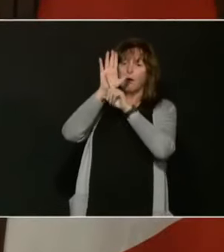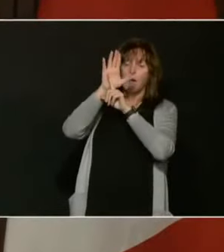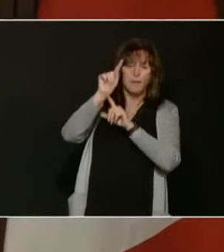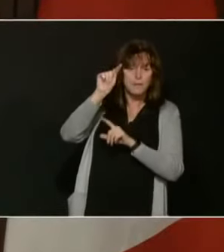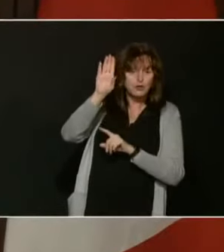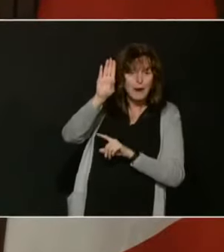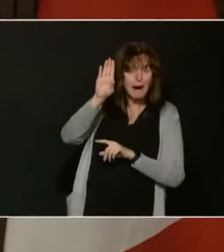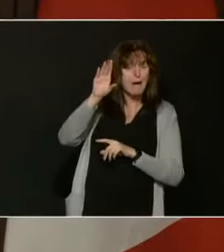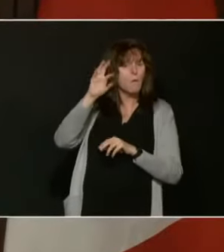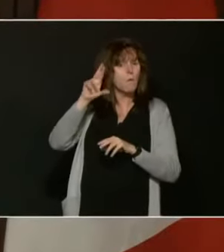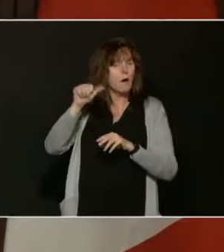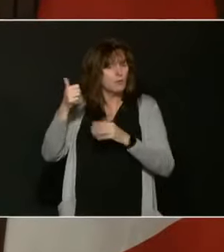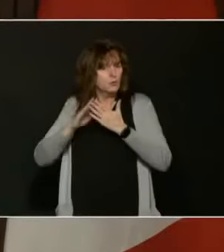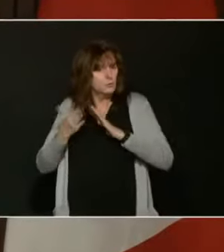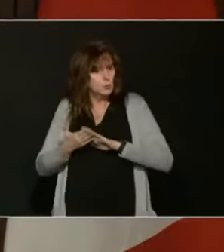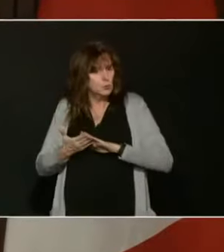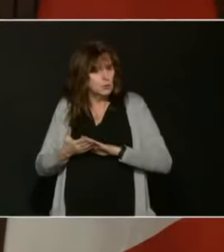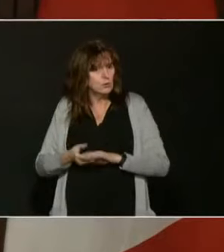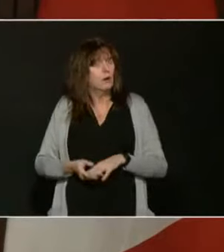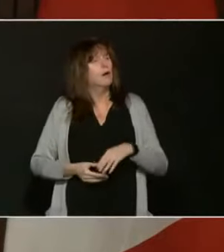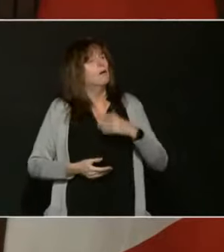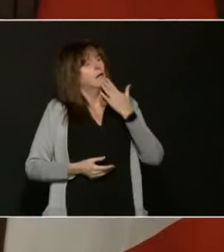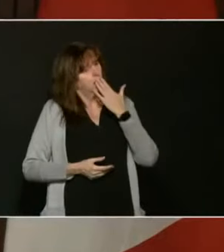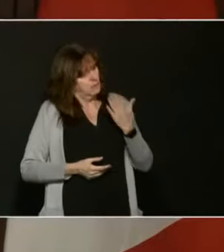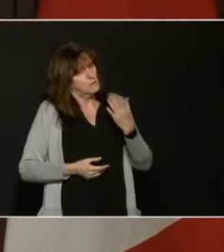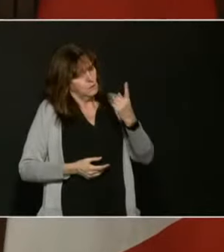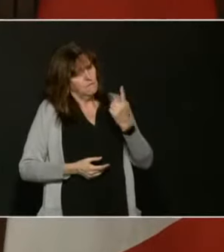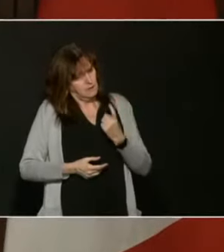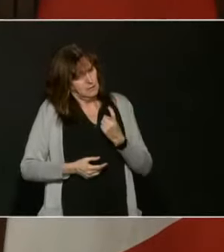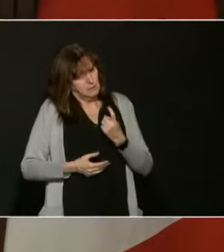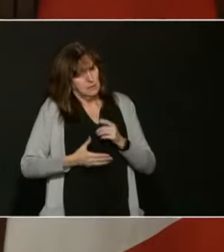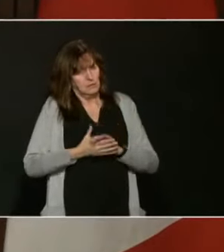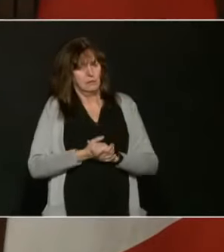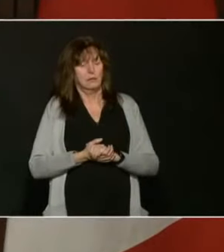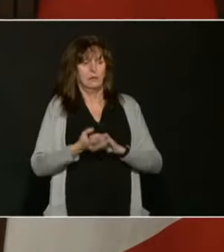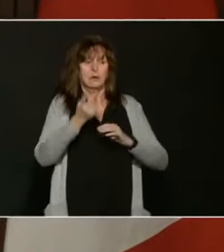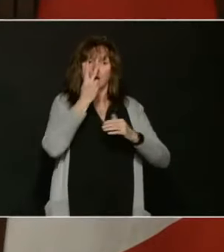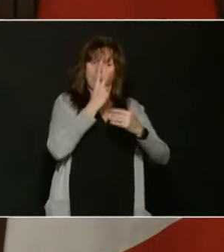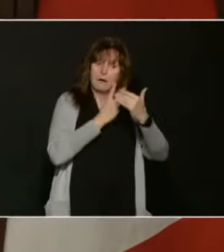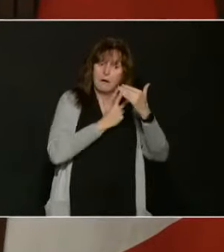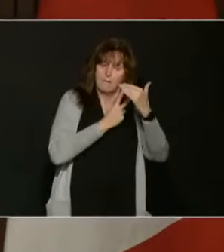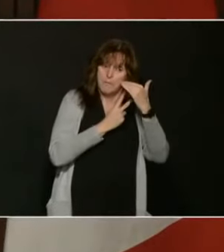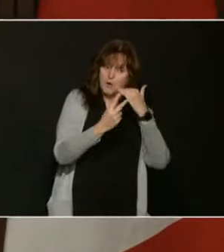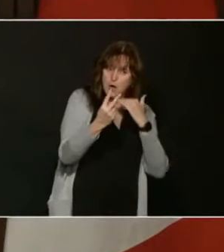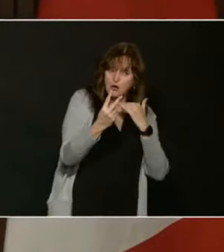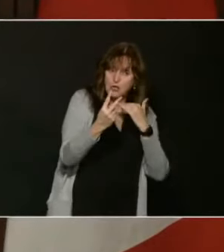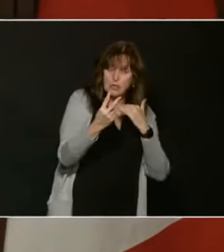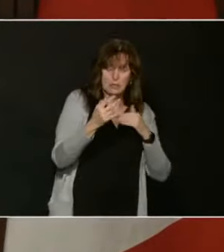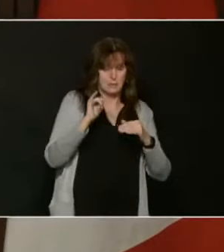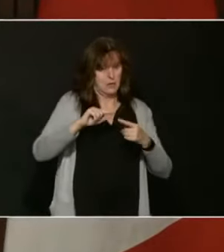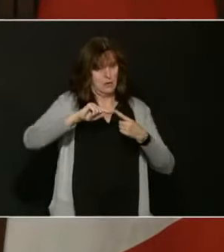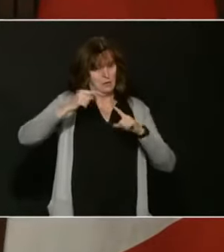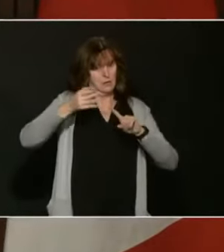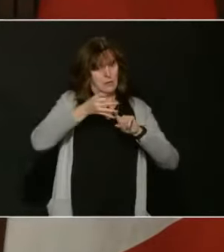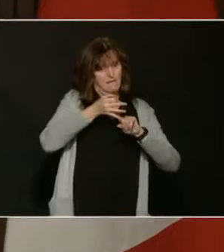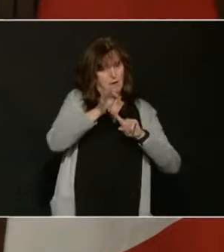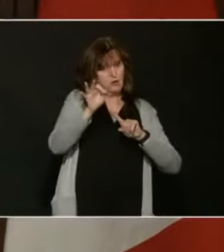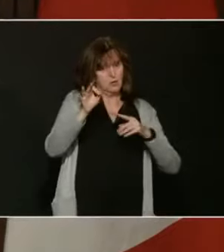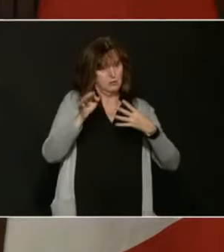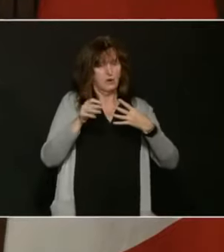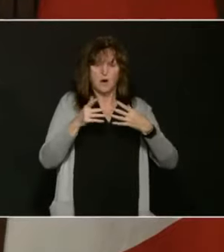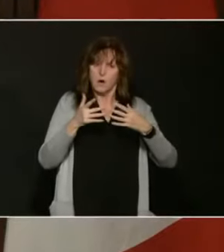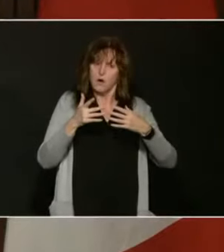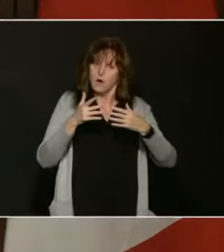see high rates of variants of concern. The advantages, or I guess the the saving grace that we have in all this is that the variants